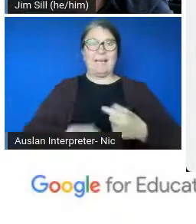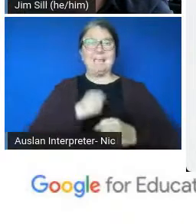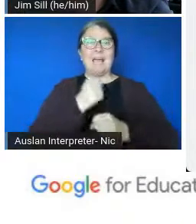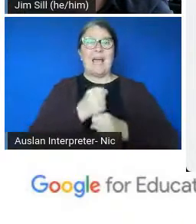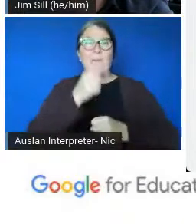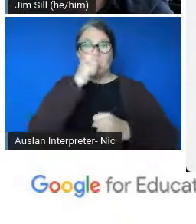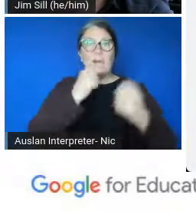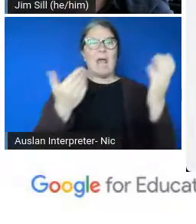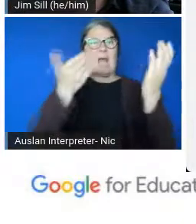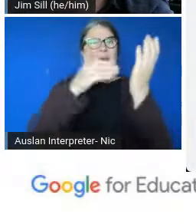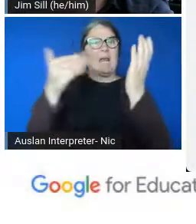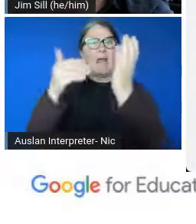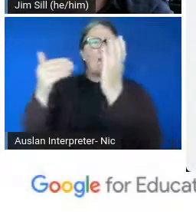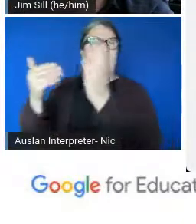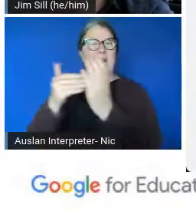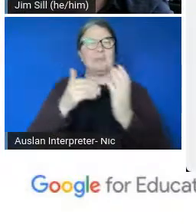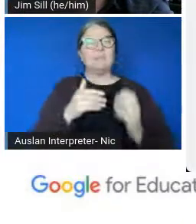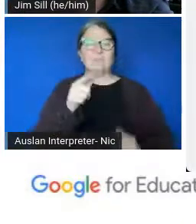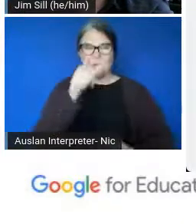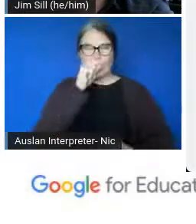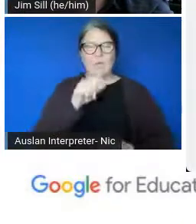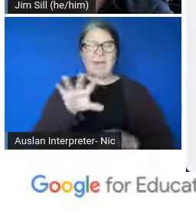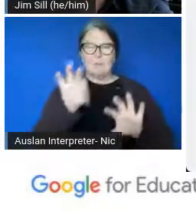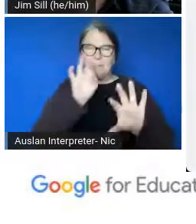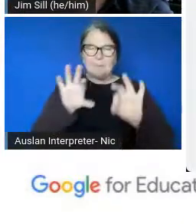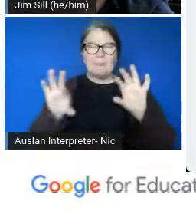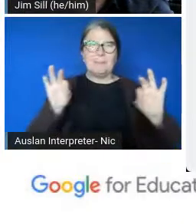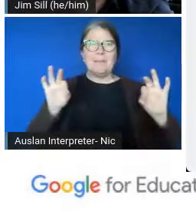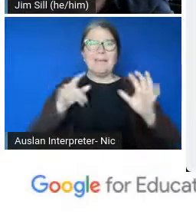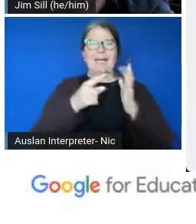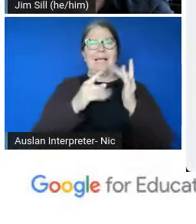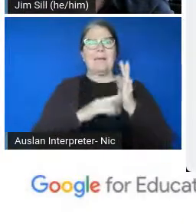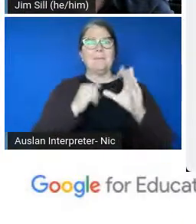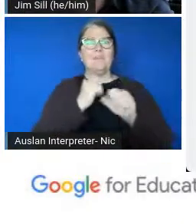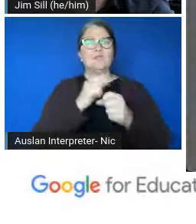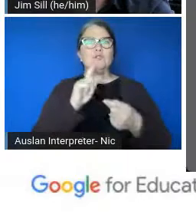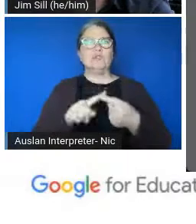select some images that are preset in Google